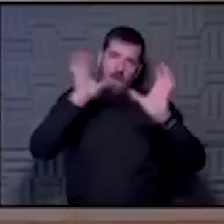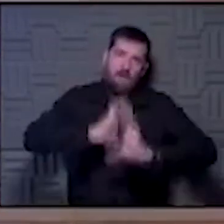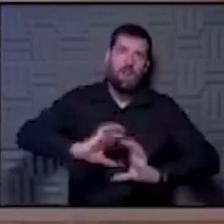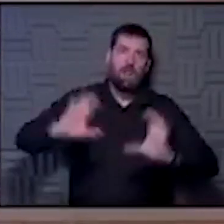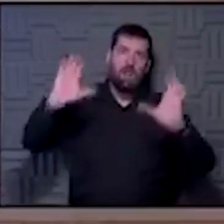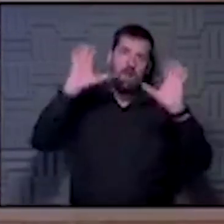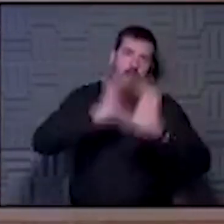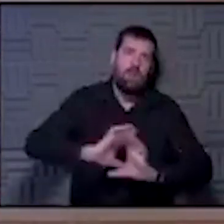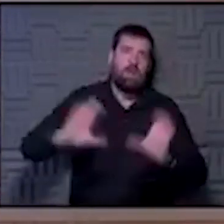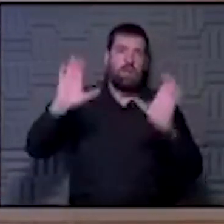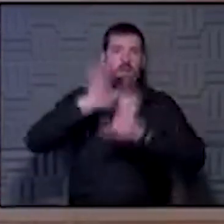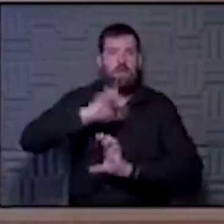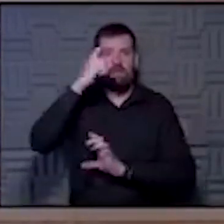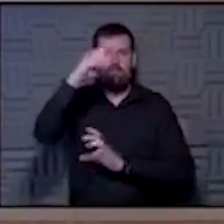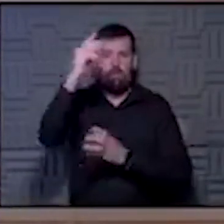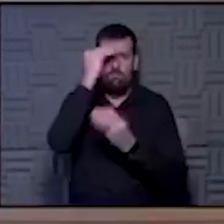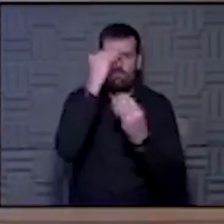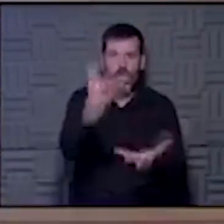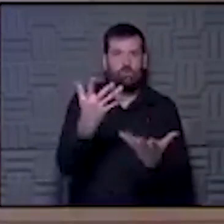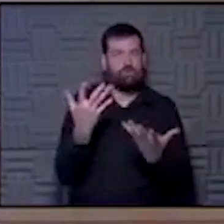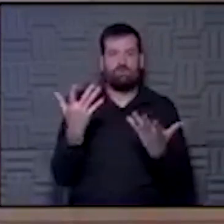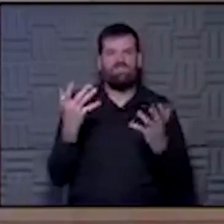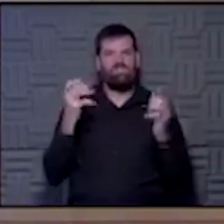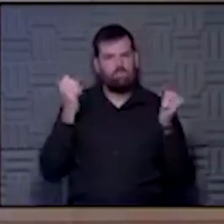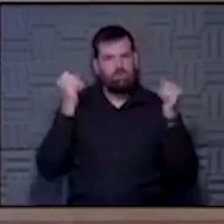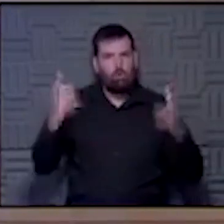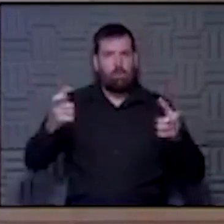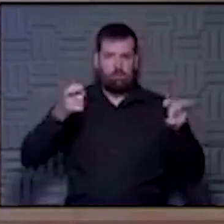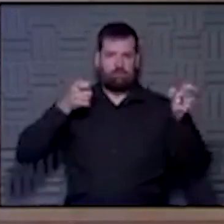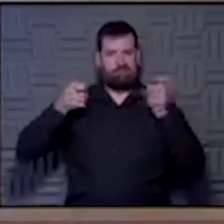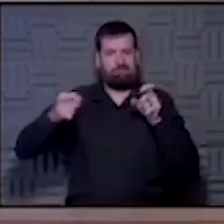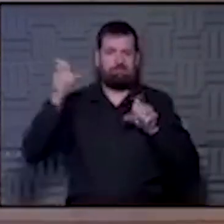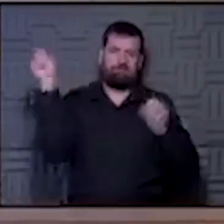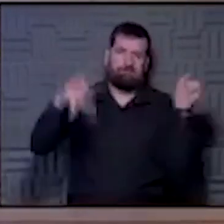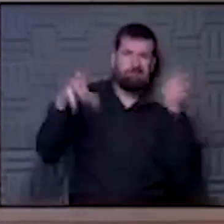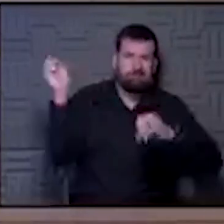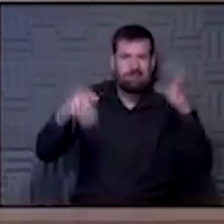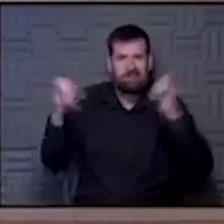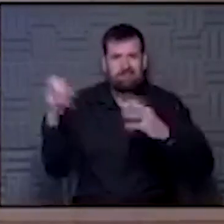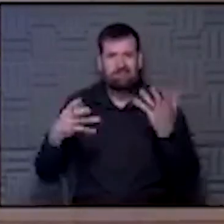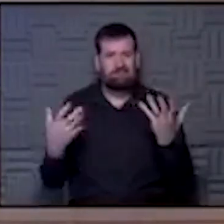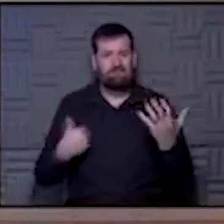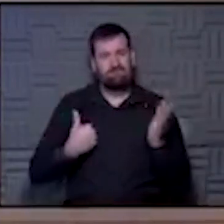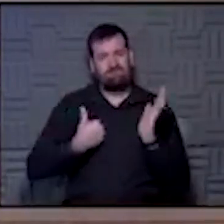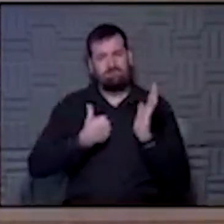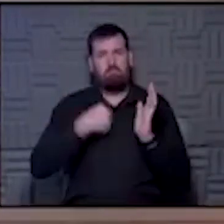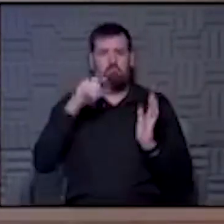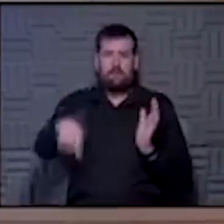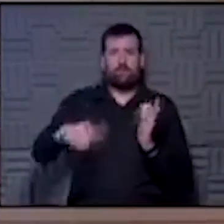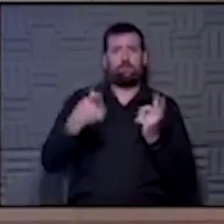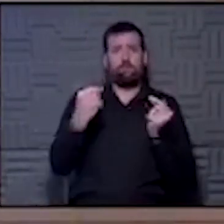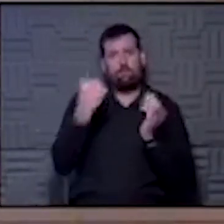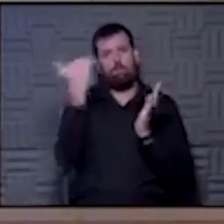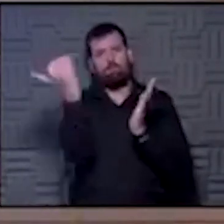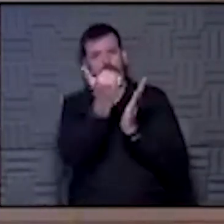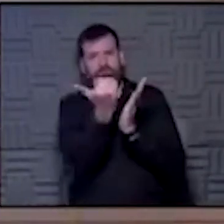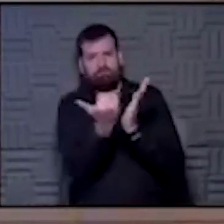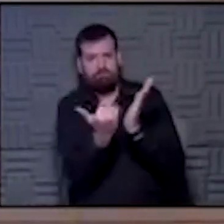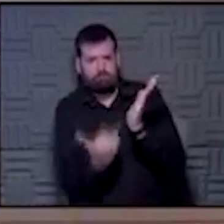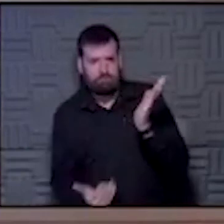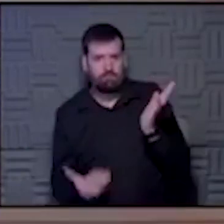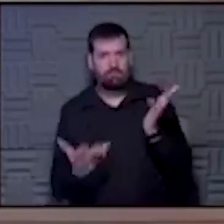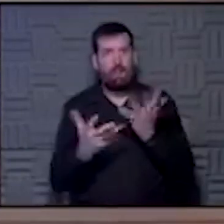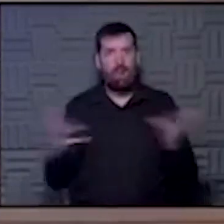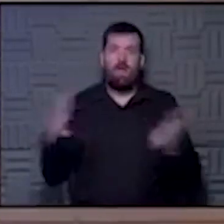been thrown all of this regulatory space and lists of things they need to do. They're getting a lot of pressure from